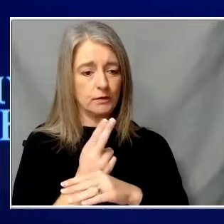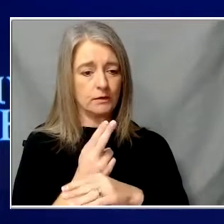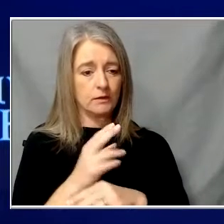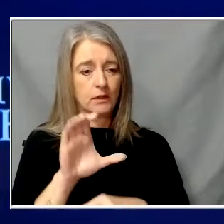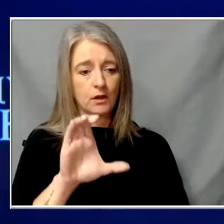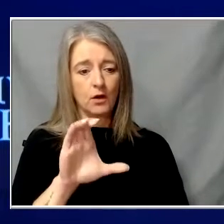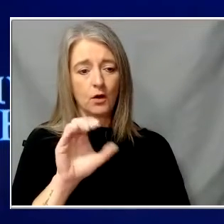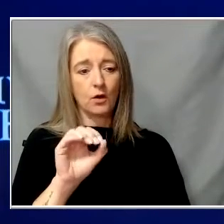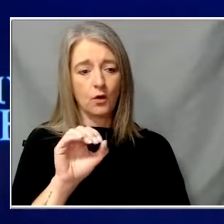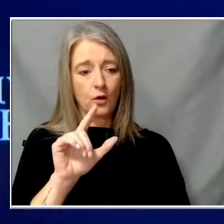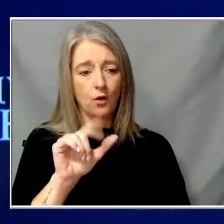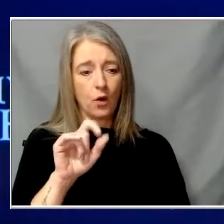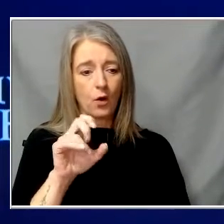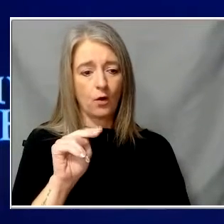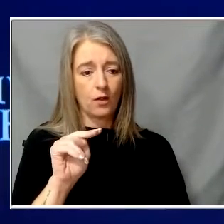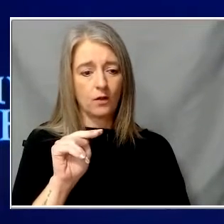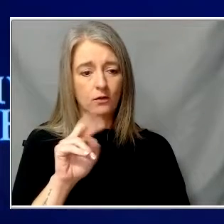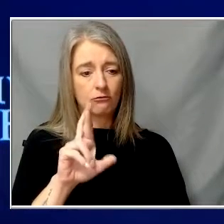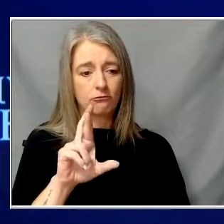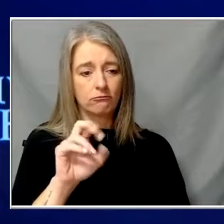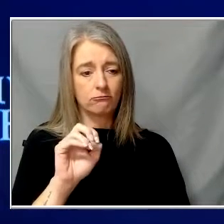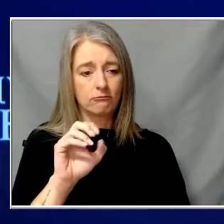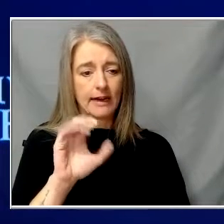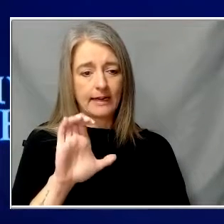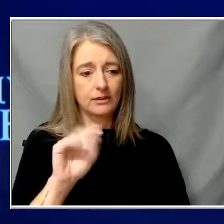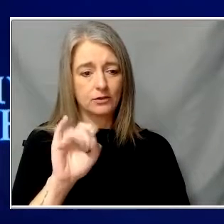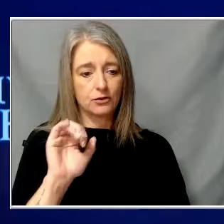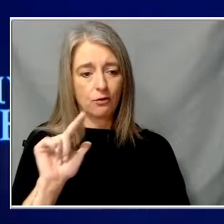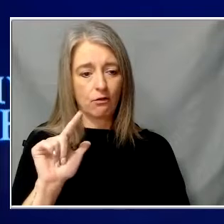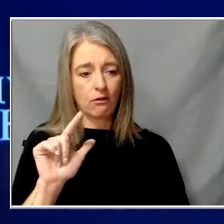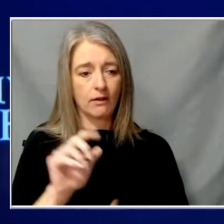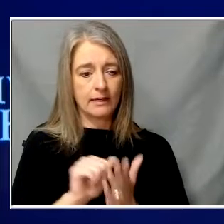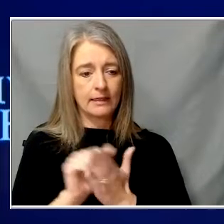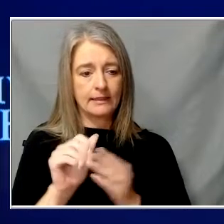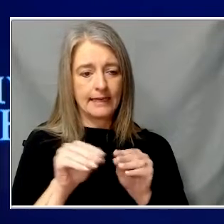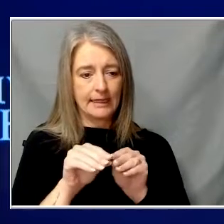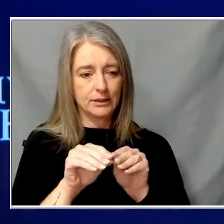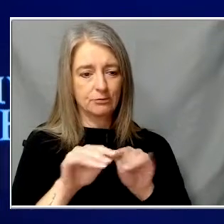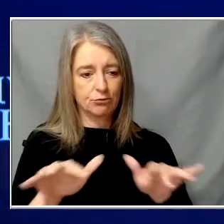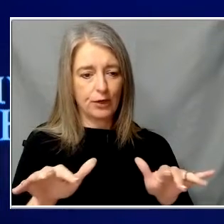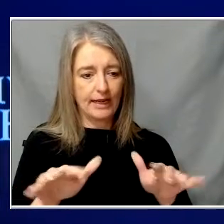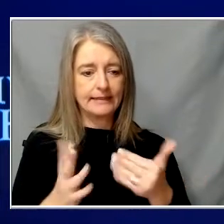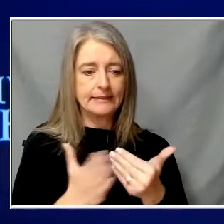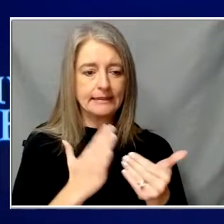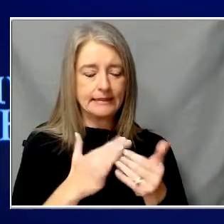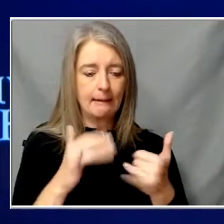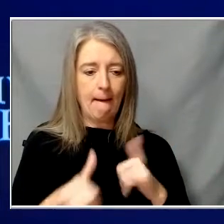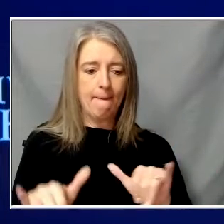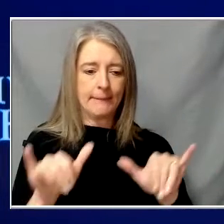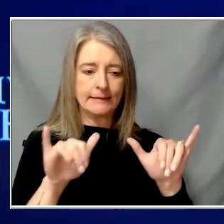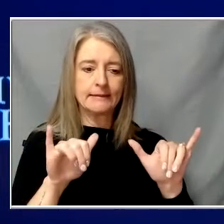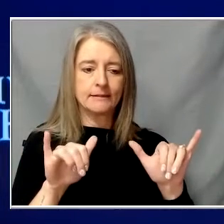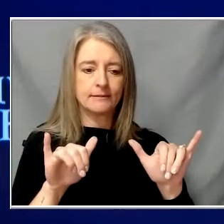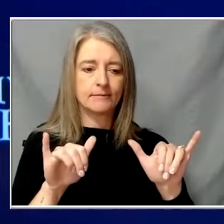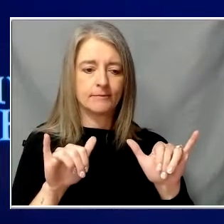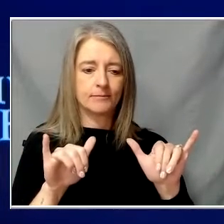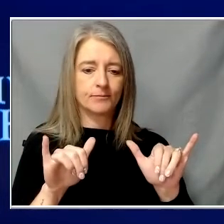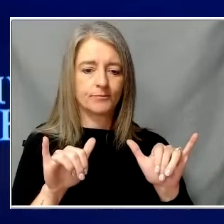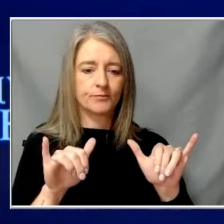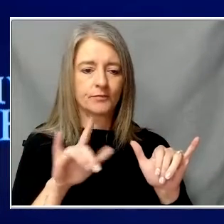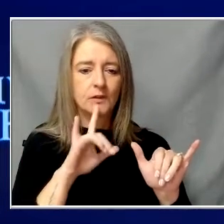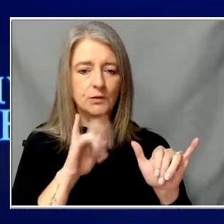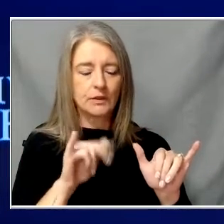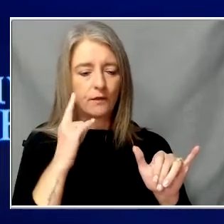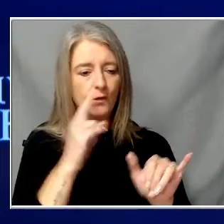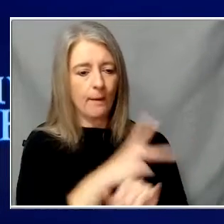cancer, because colorectal cancer can spread in the way that I just described very commonly. And so really it's for patients